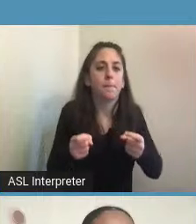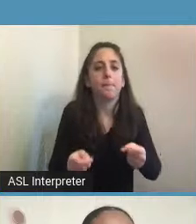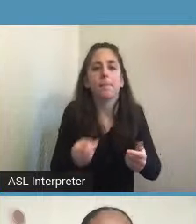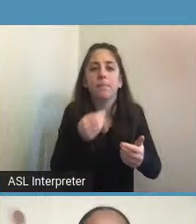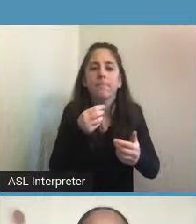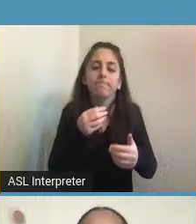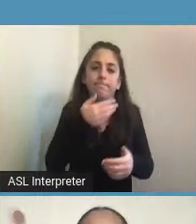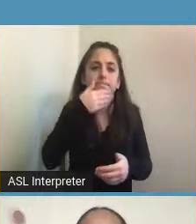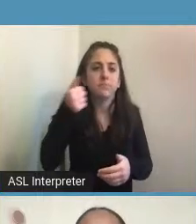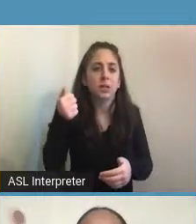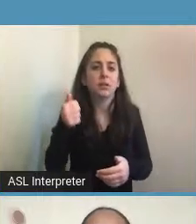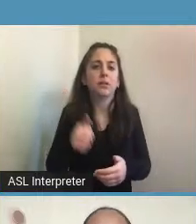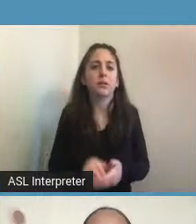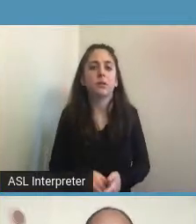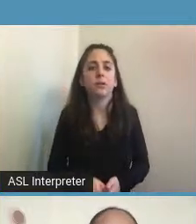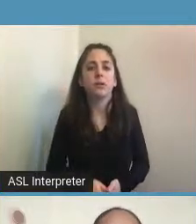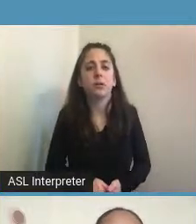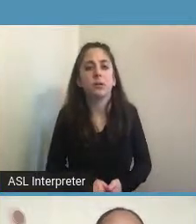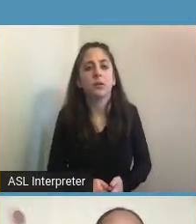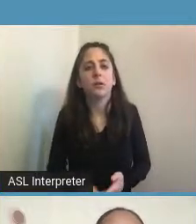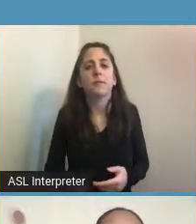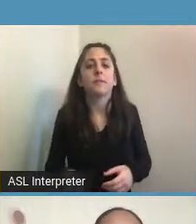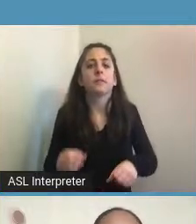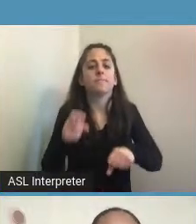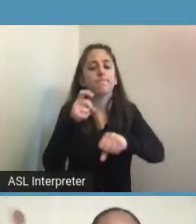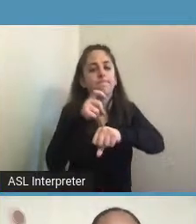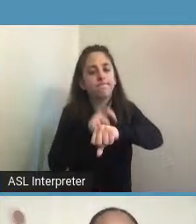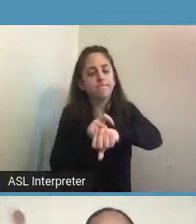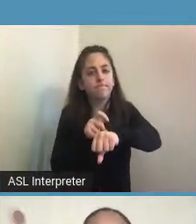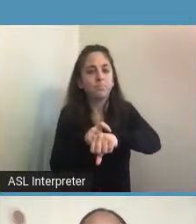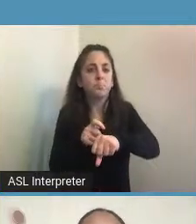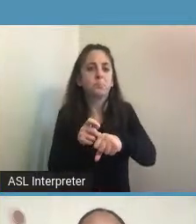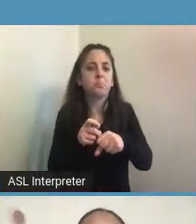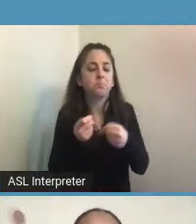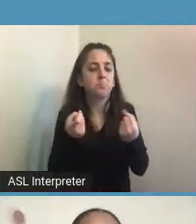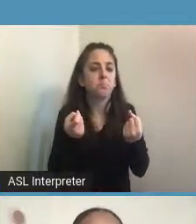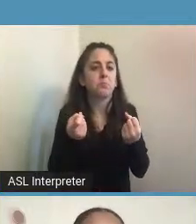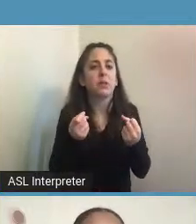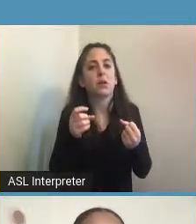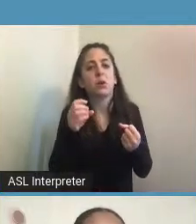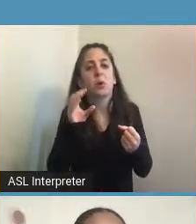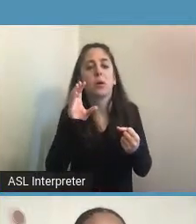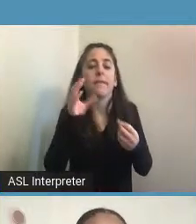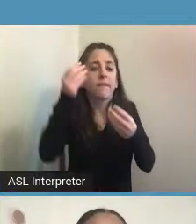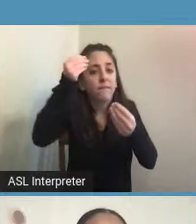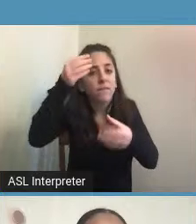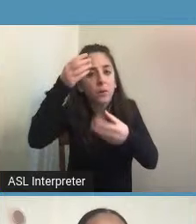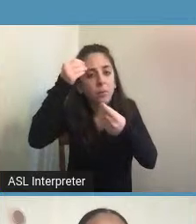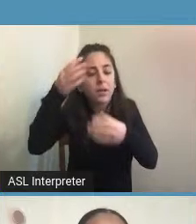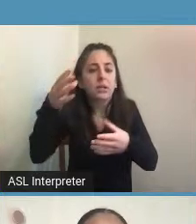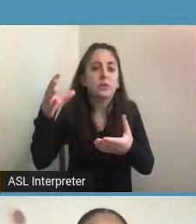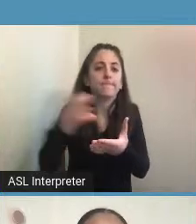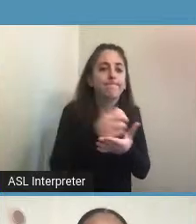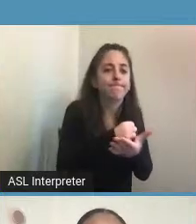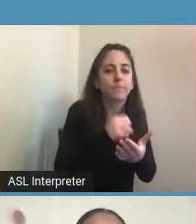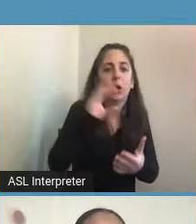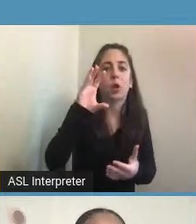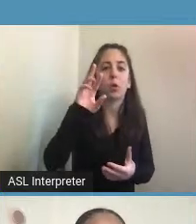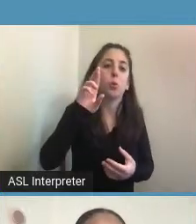information? Or I'm a big fan of using resources from across the digital